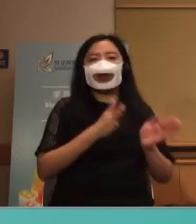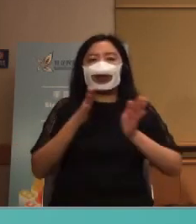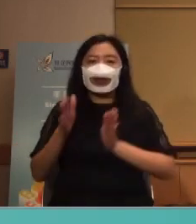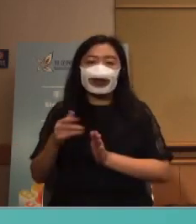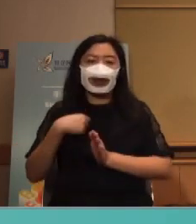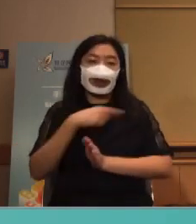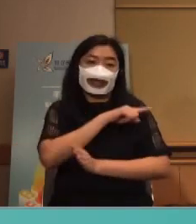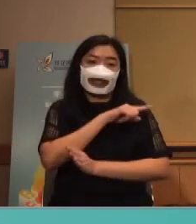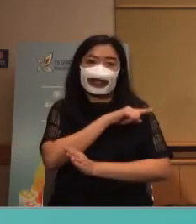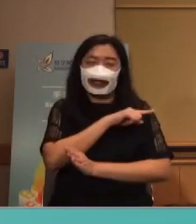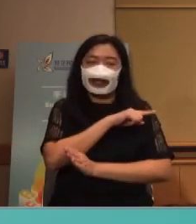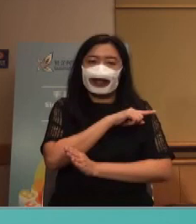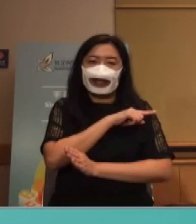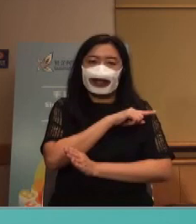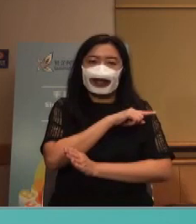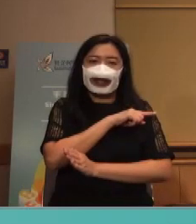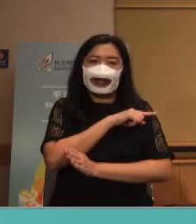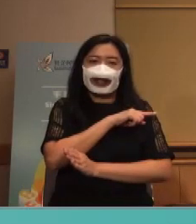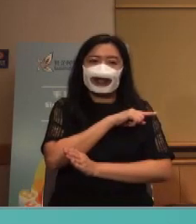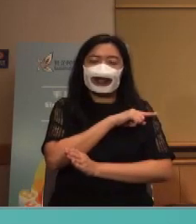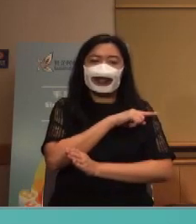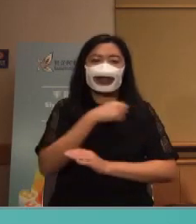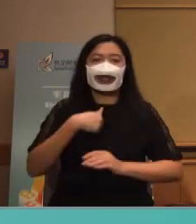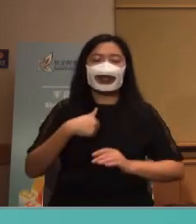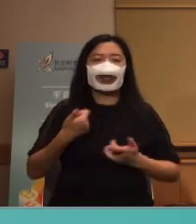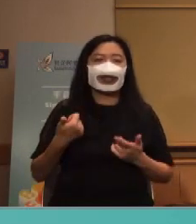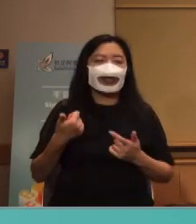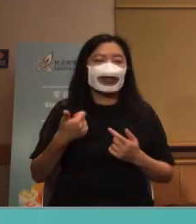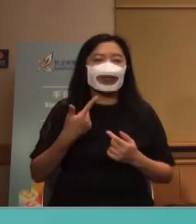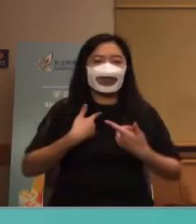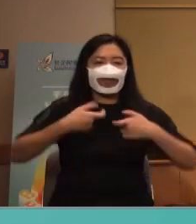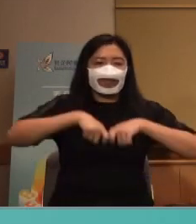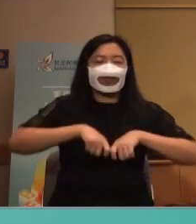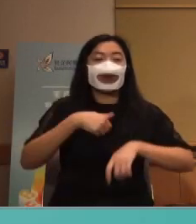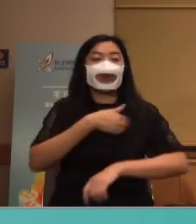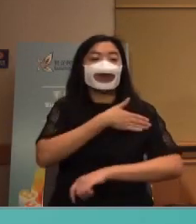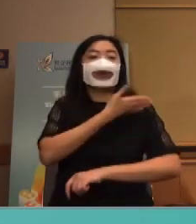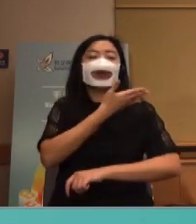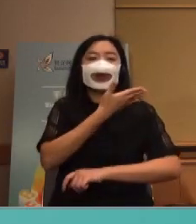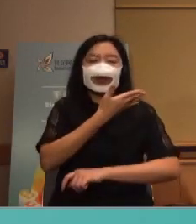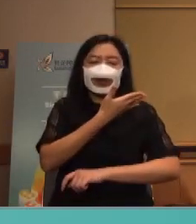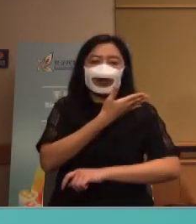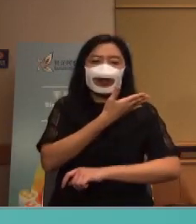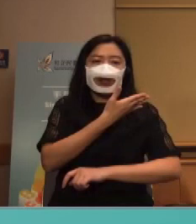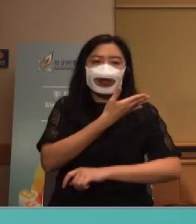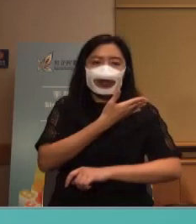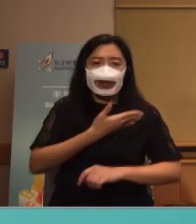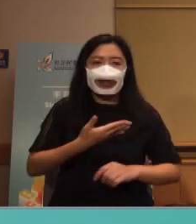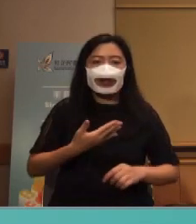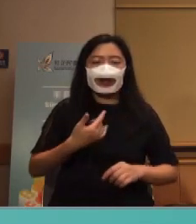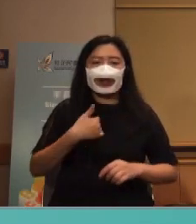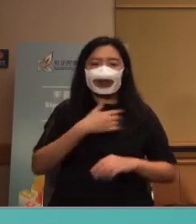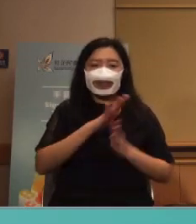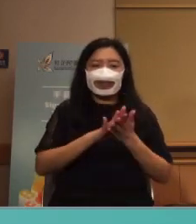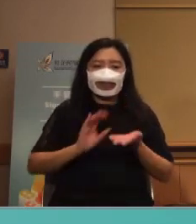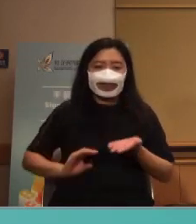sole crypto investor into a prop fund, so basically, we're a VC fund using our own capital. We don't have any external